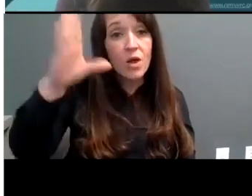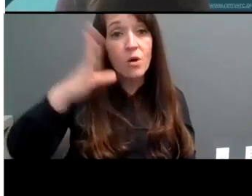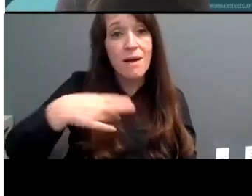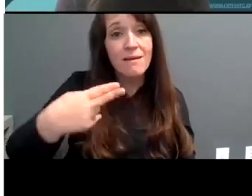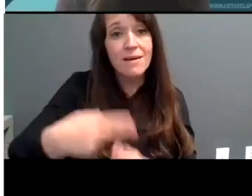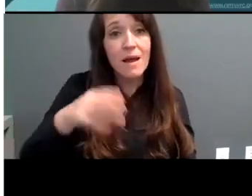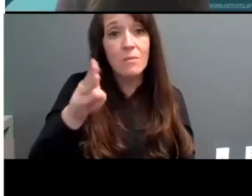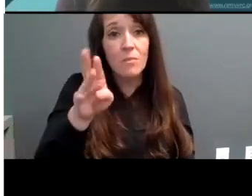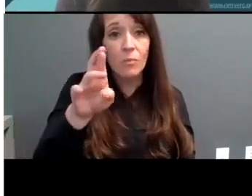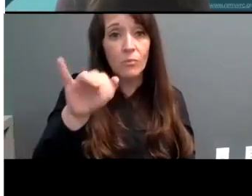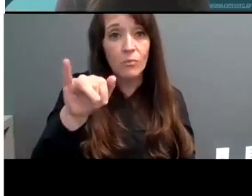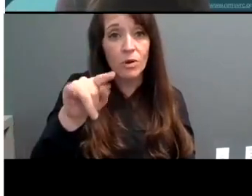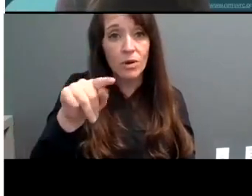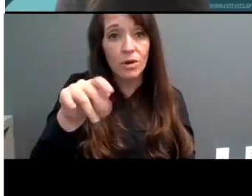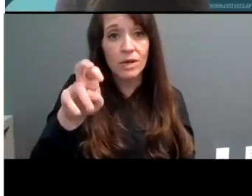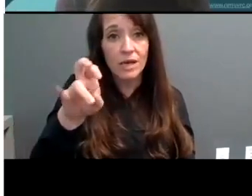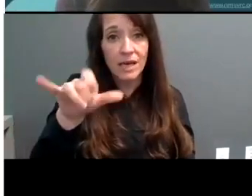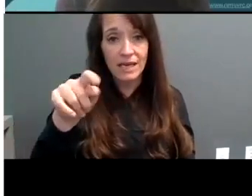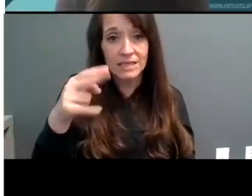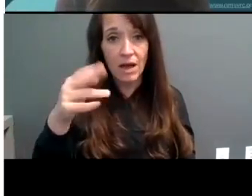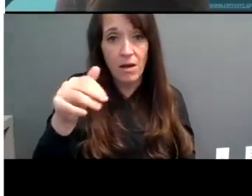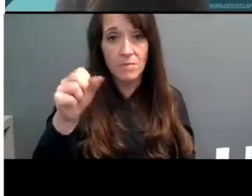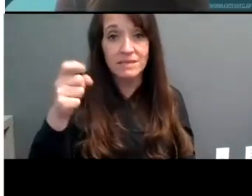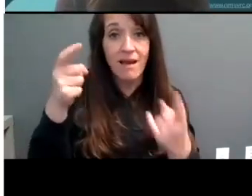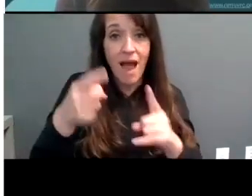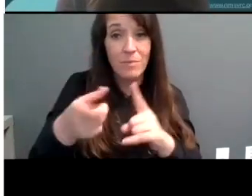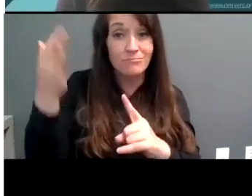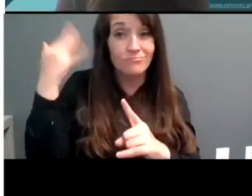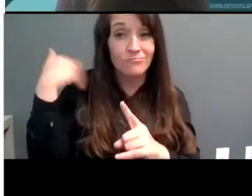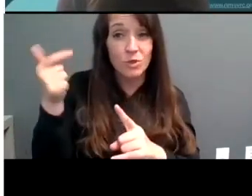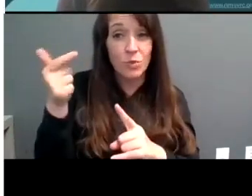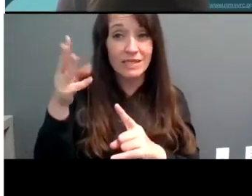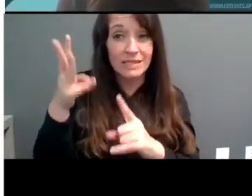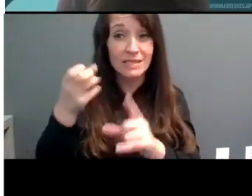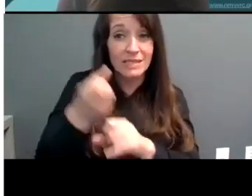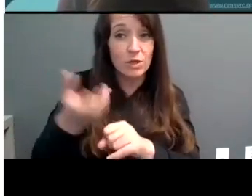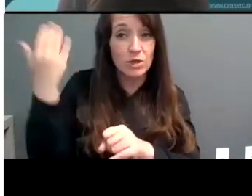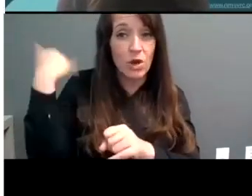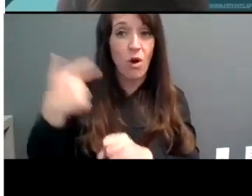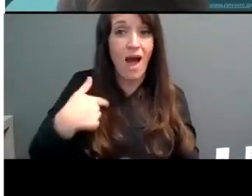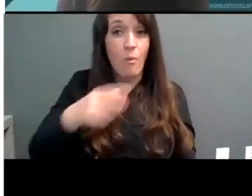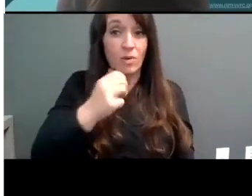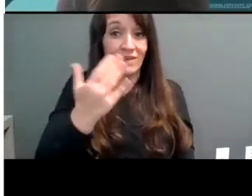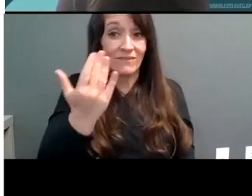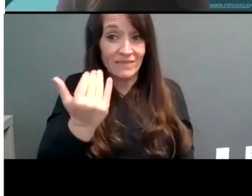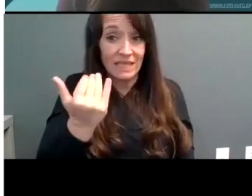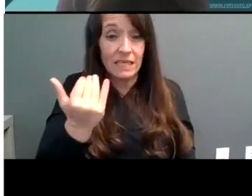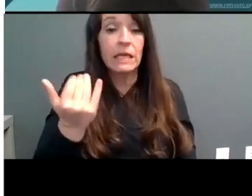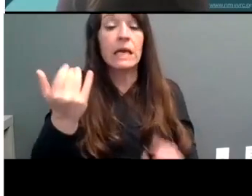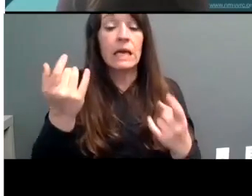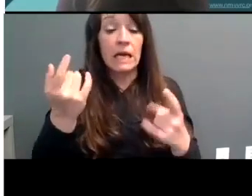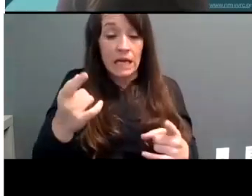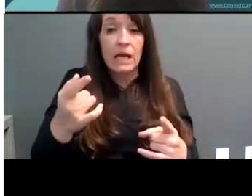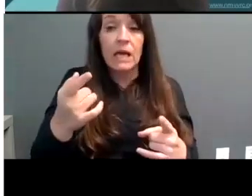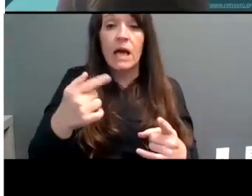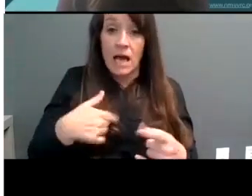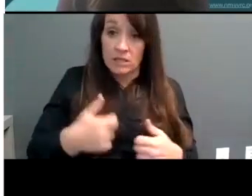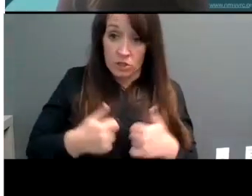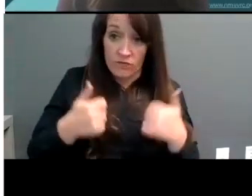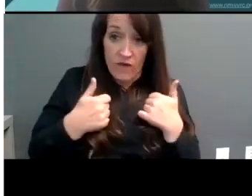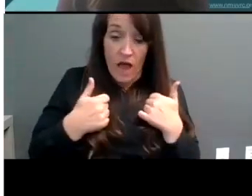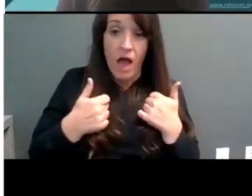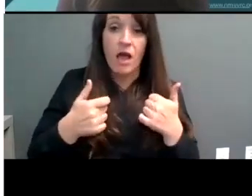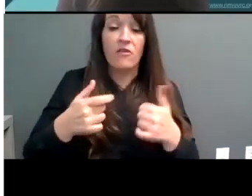Brittany Thomas. 26 years ago, when I was just 15 years old, I survived one of America's first school shootings in